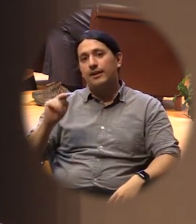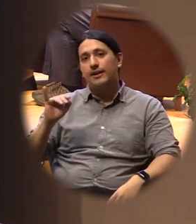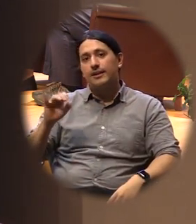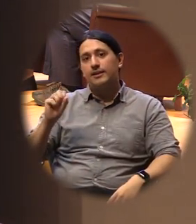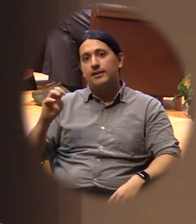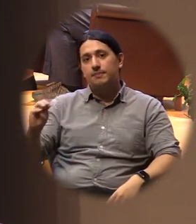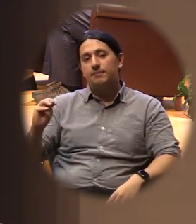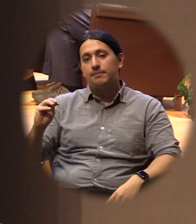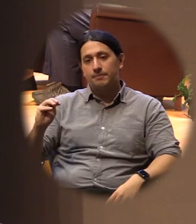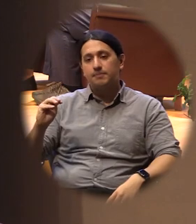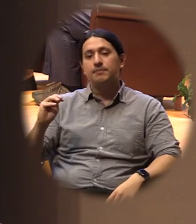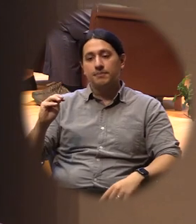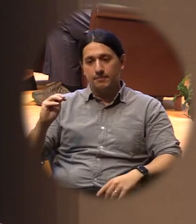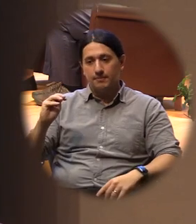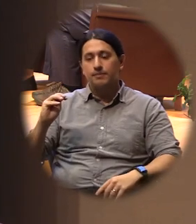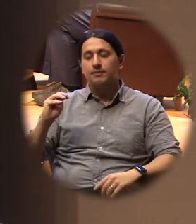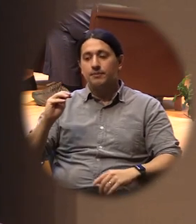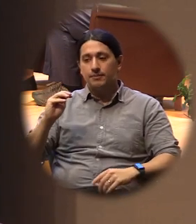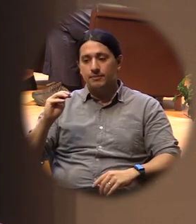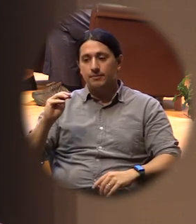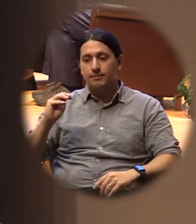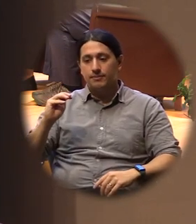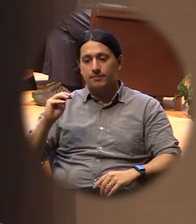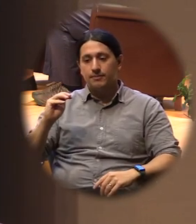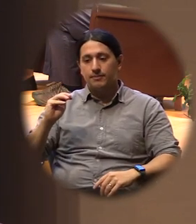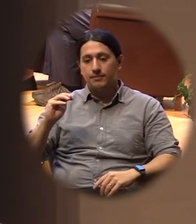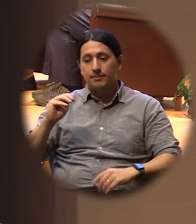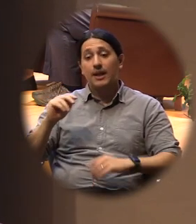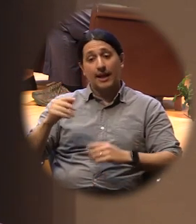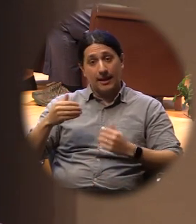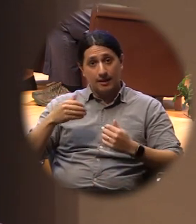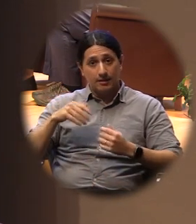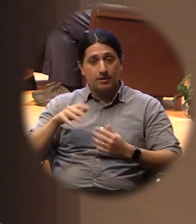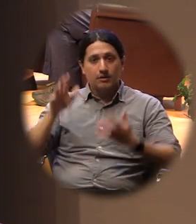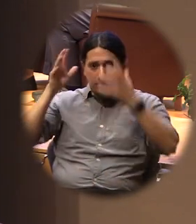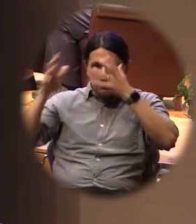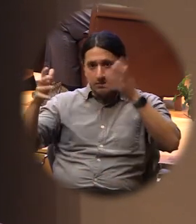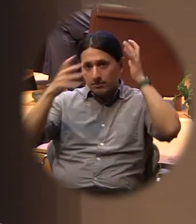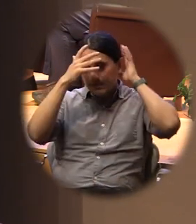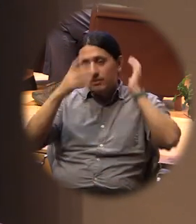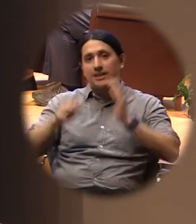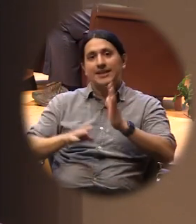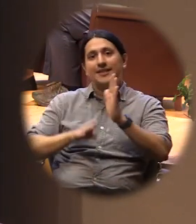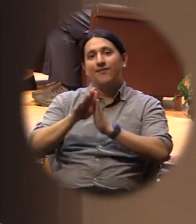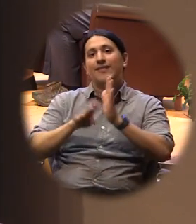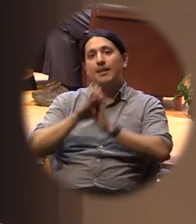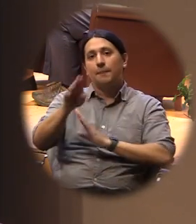system, which goes back to my early training as a developmentalist,